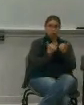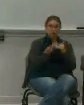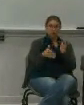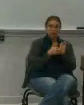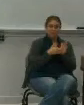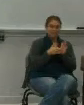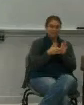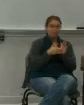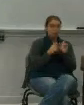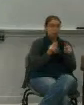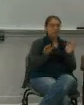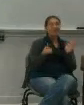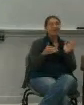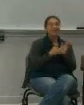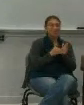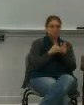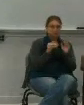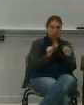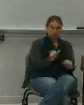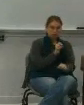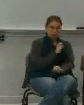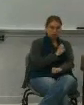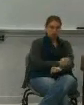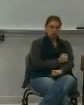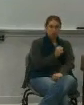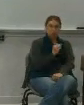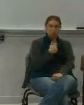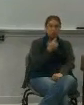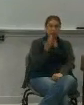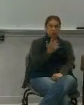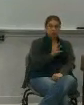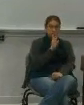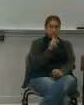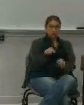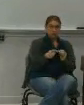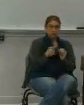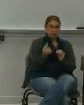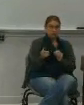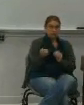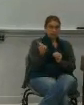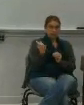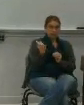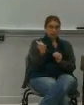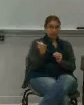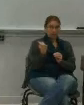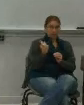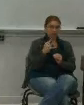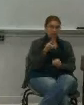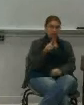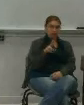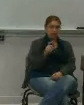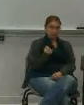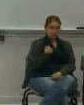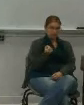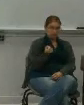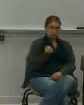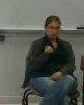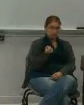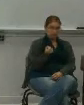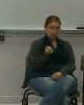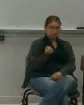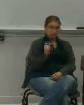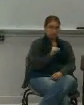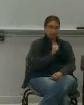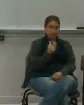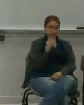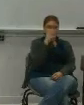Against. It's going against potential energy. So I already mentioned this flux. Any